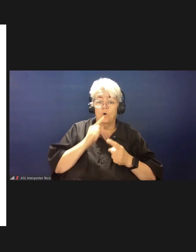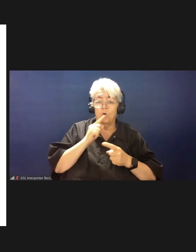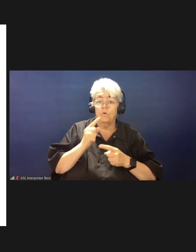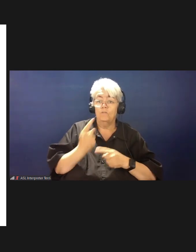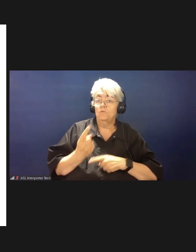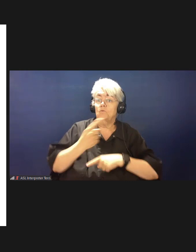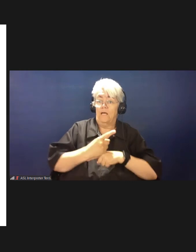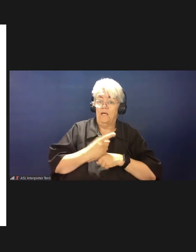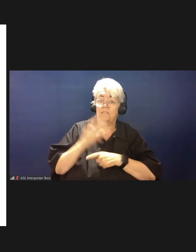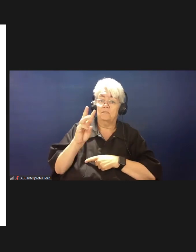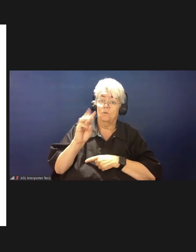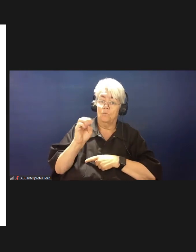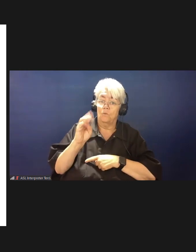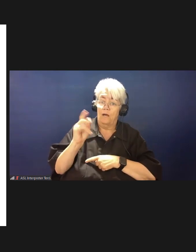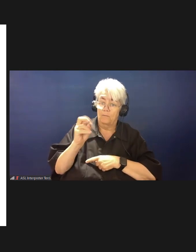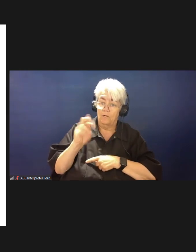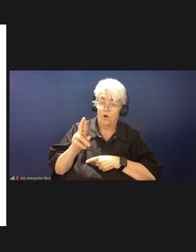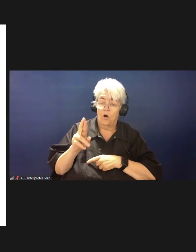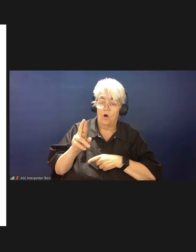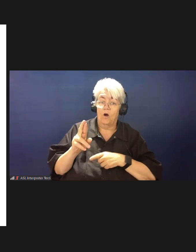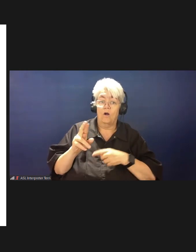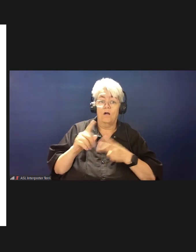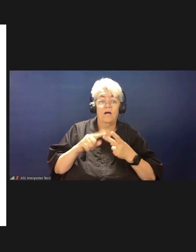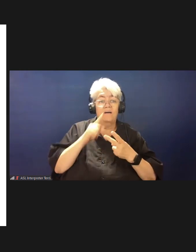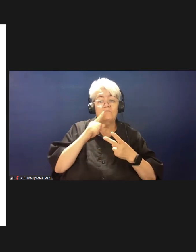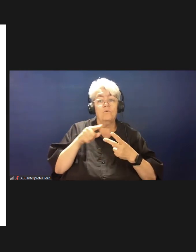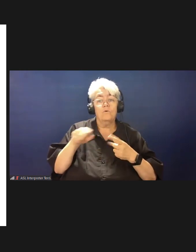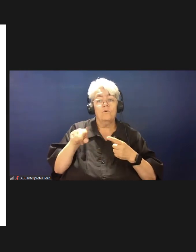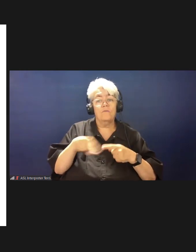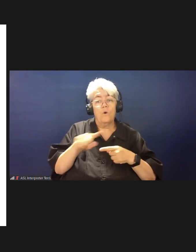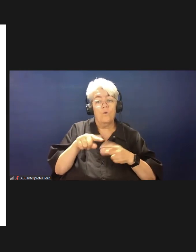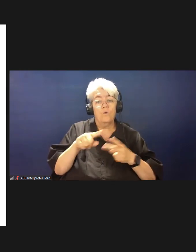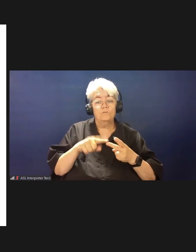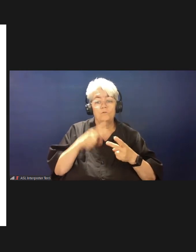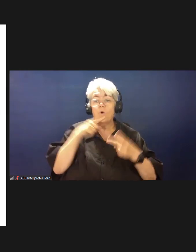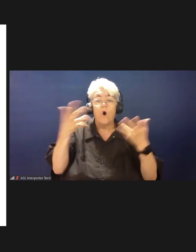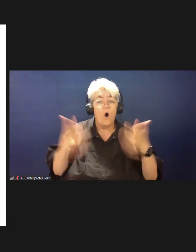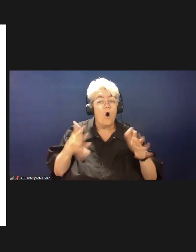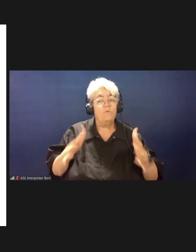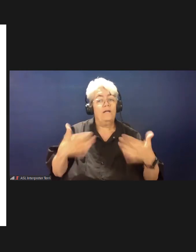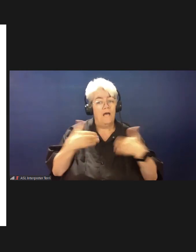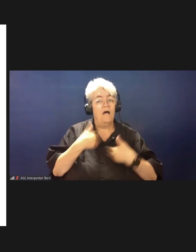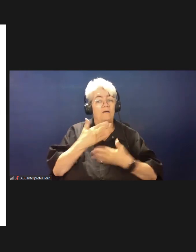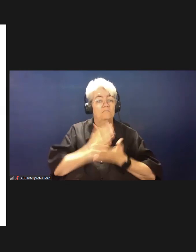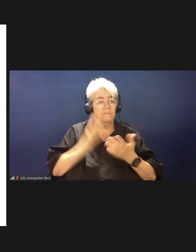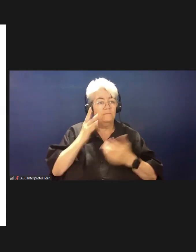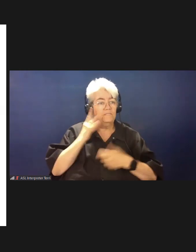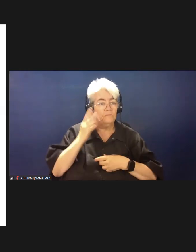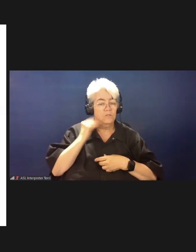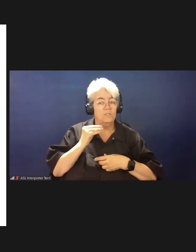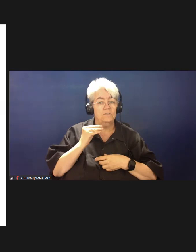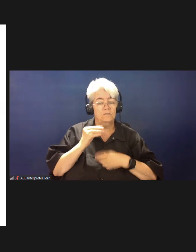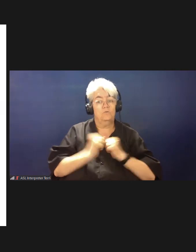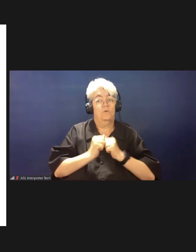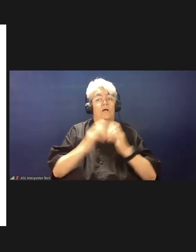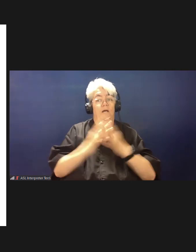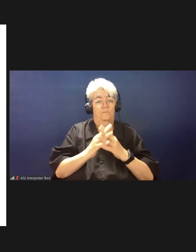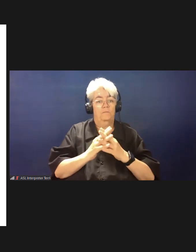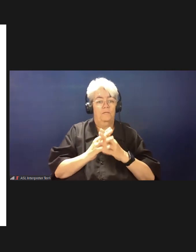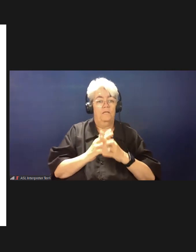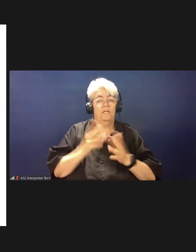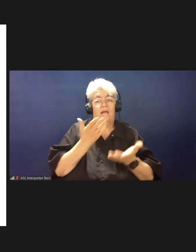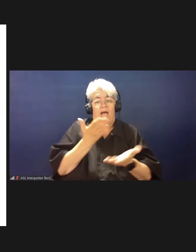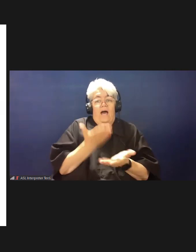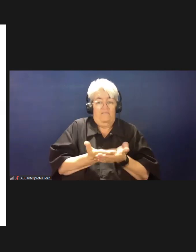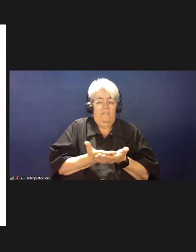is primarily intended for those of you who already have some experience implementing evidence-based hearing